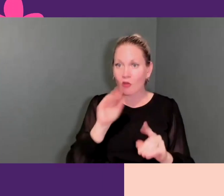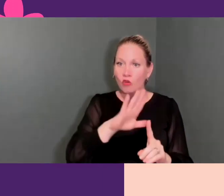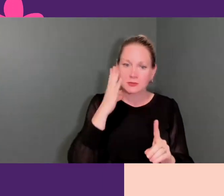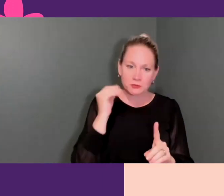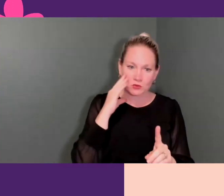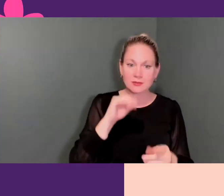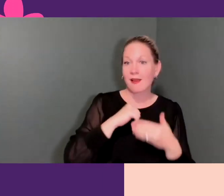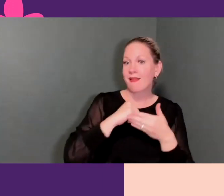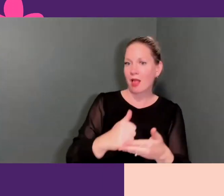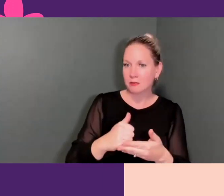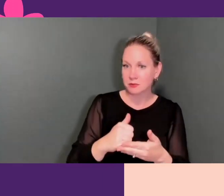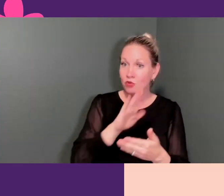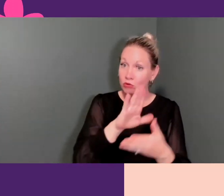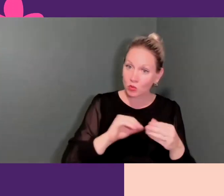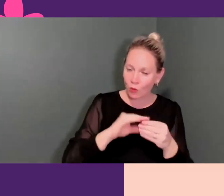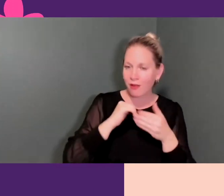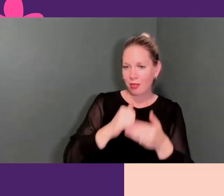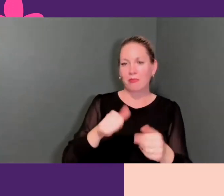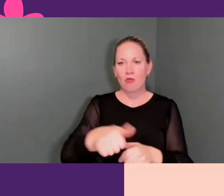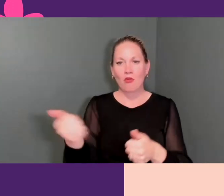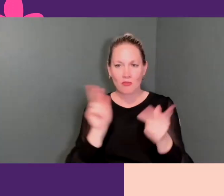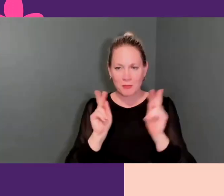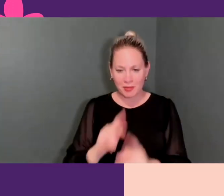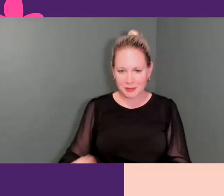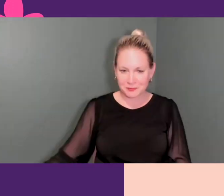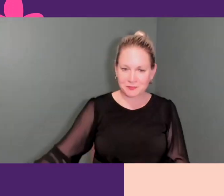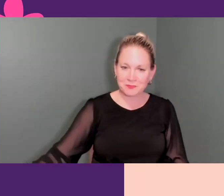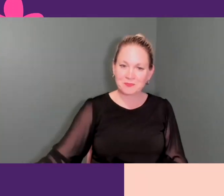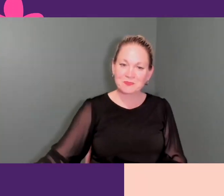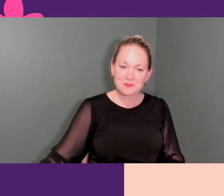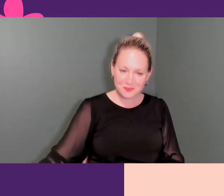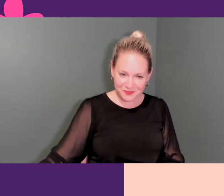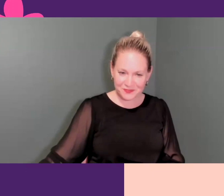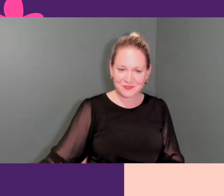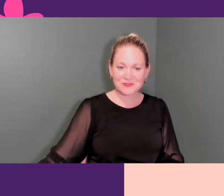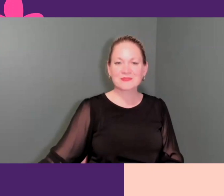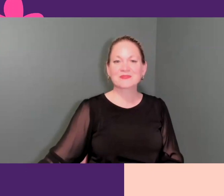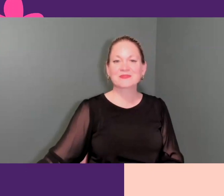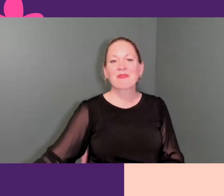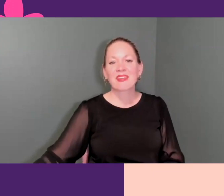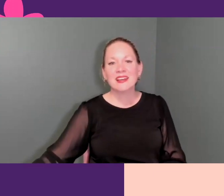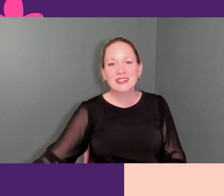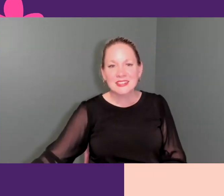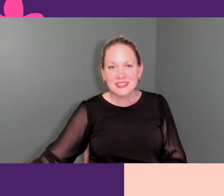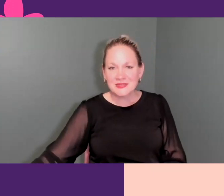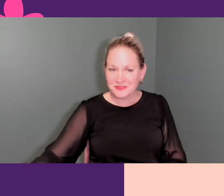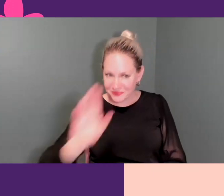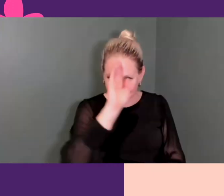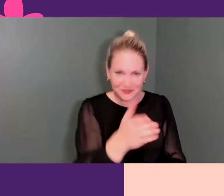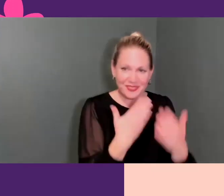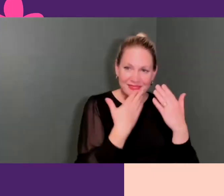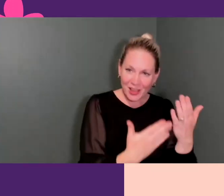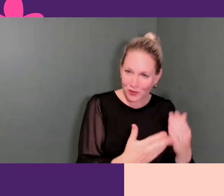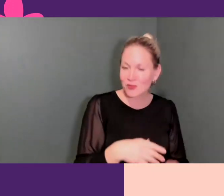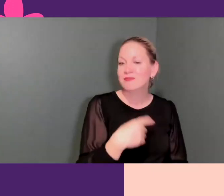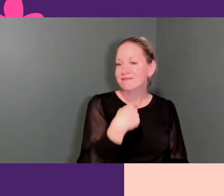others. Welcome back, Athena. Thank you, Claire. And hi, everyone. As you heard from Claire, I'm a journalist and a breast cancer